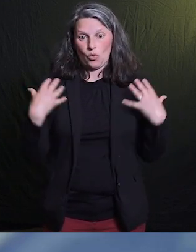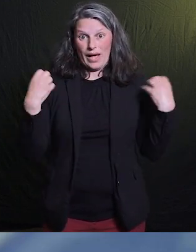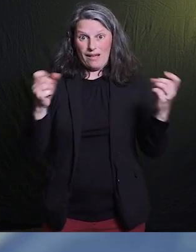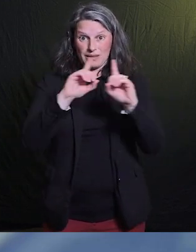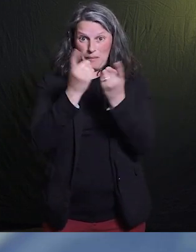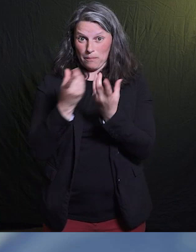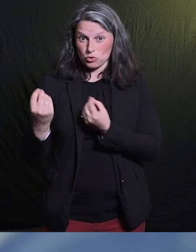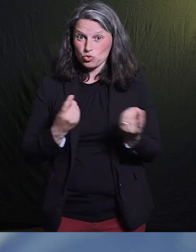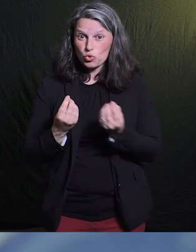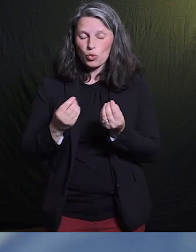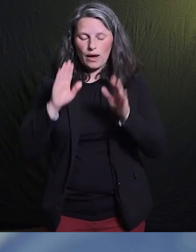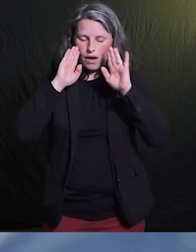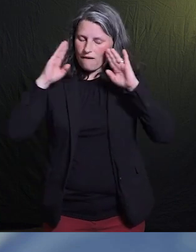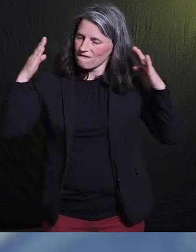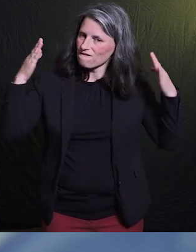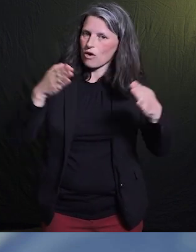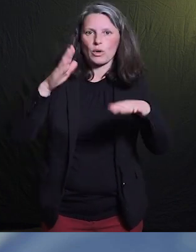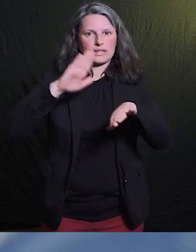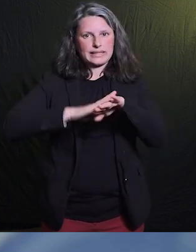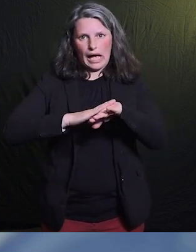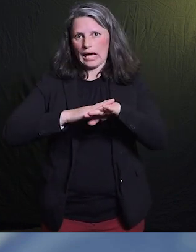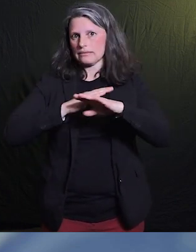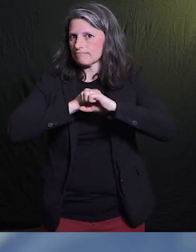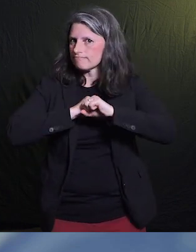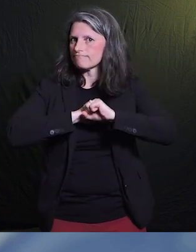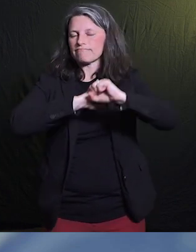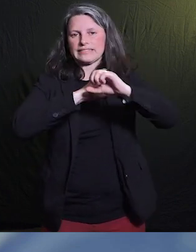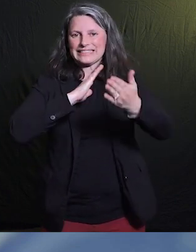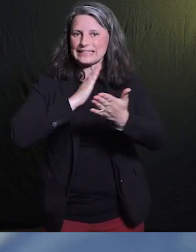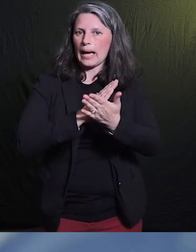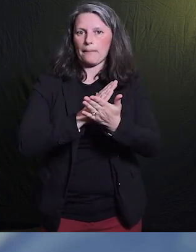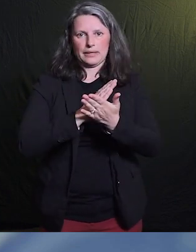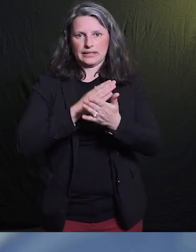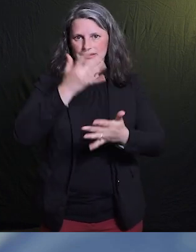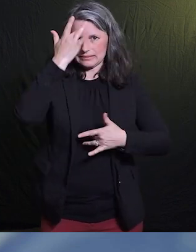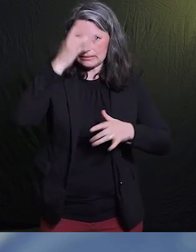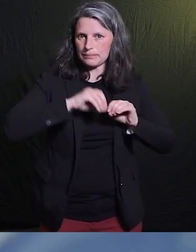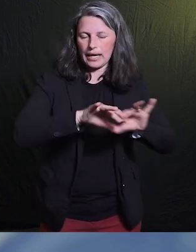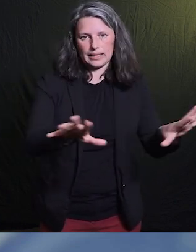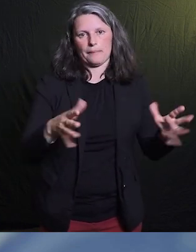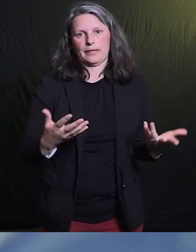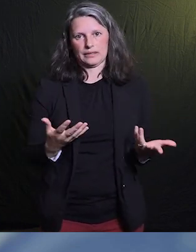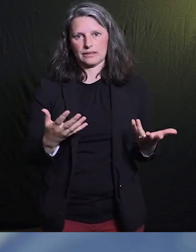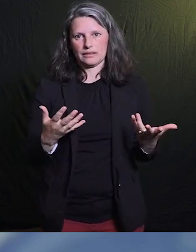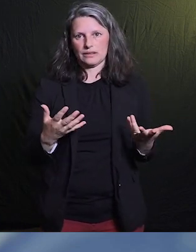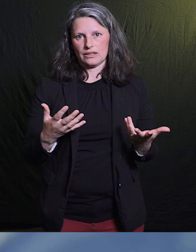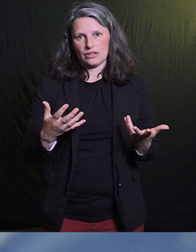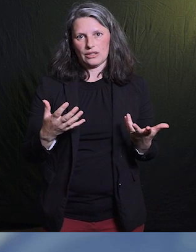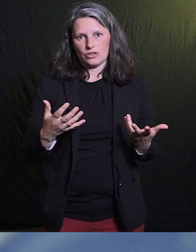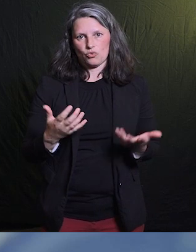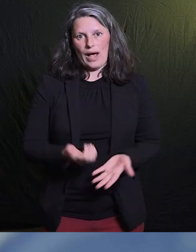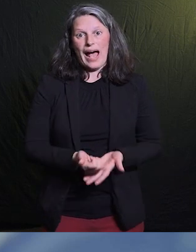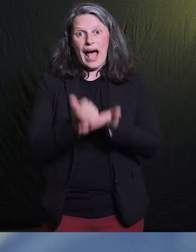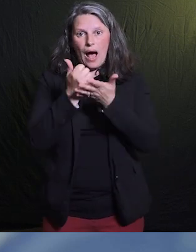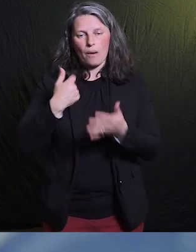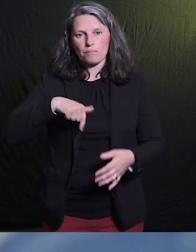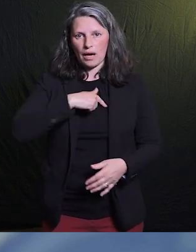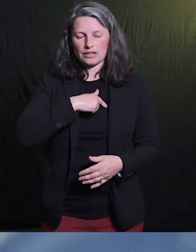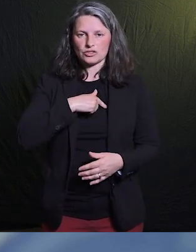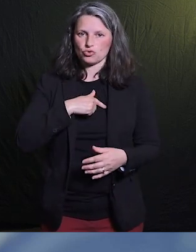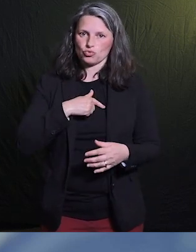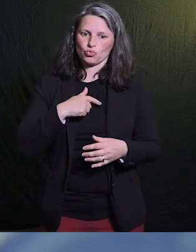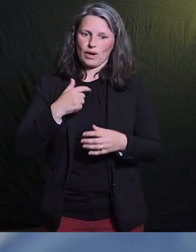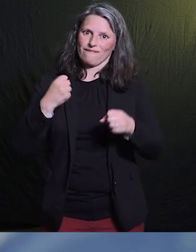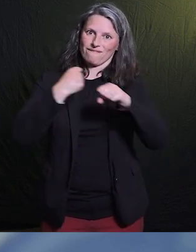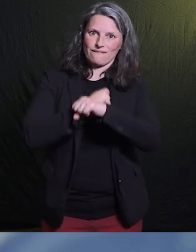continue to focus on beating this pandemic as a way of fighting disparity in our community. That would be a huge